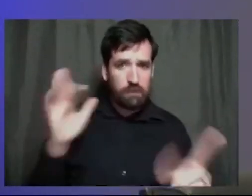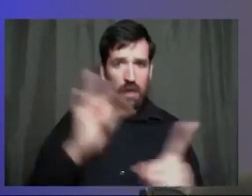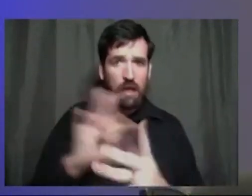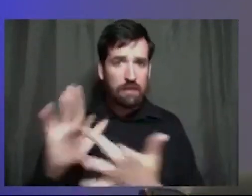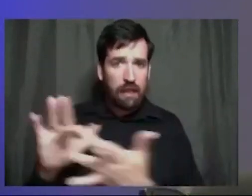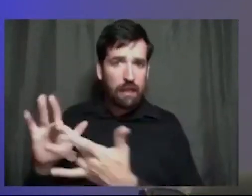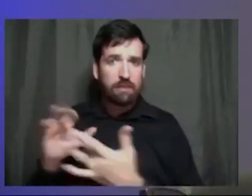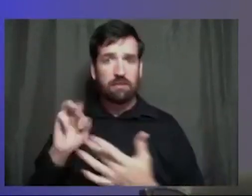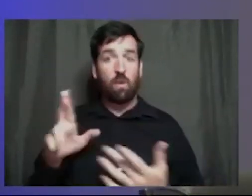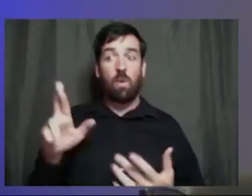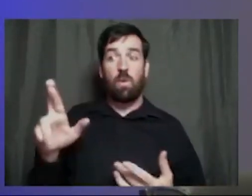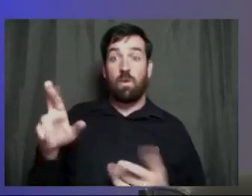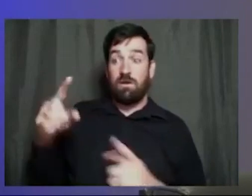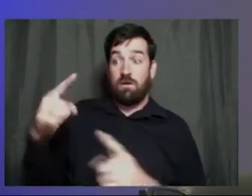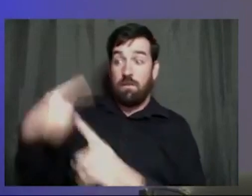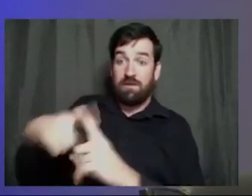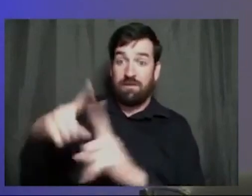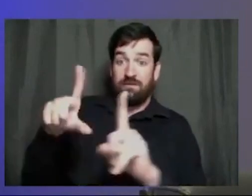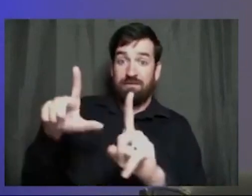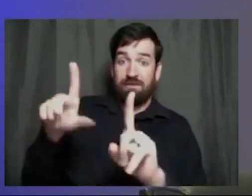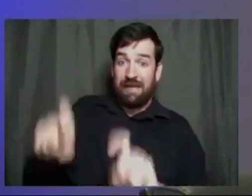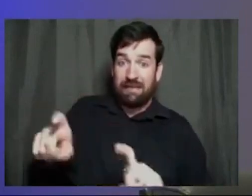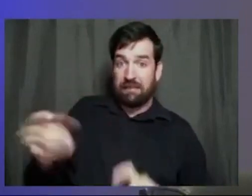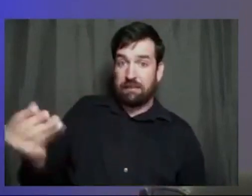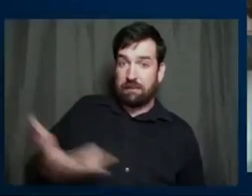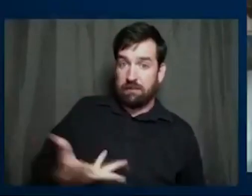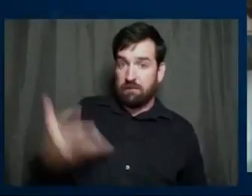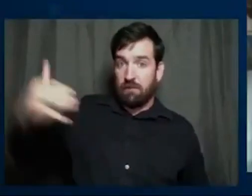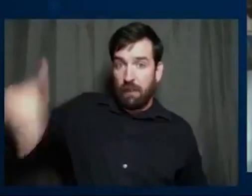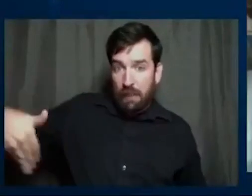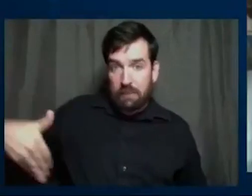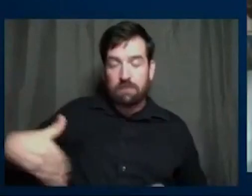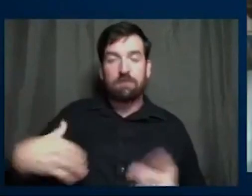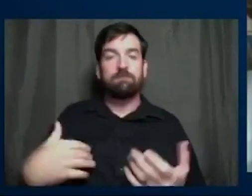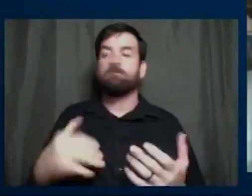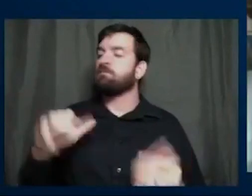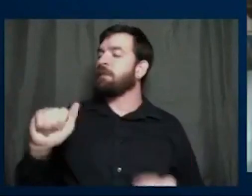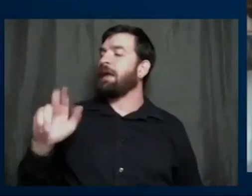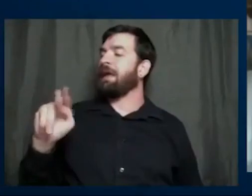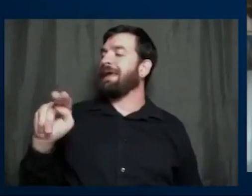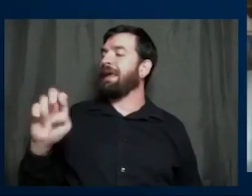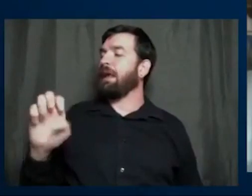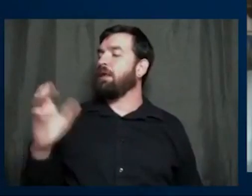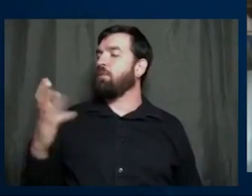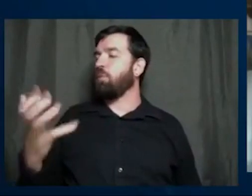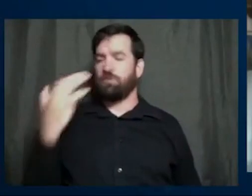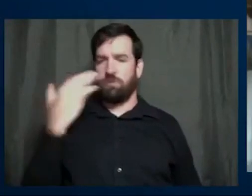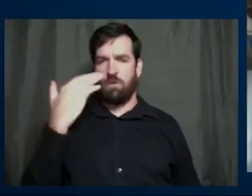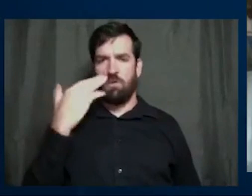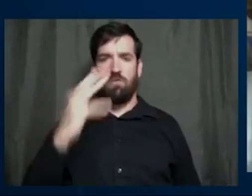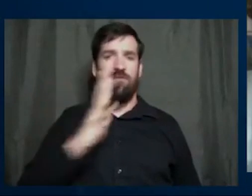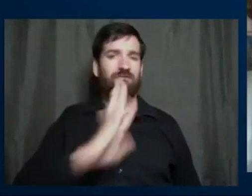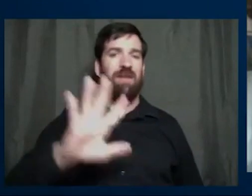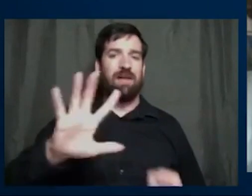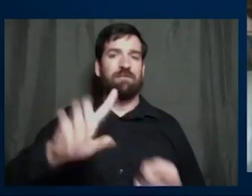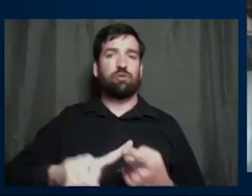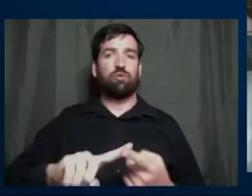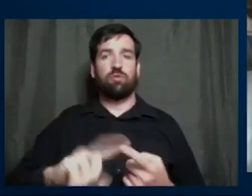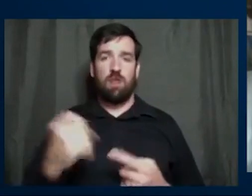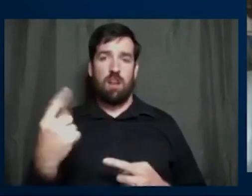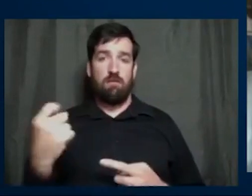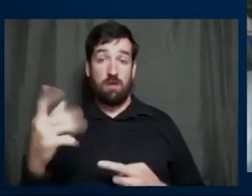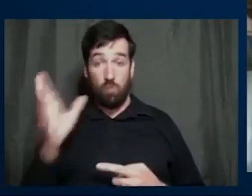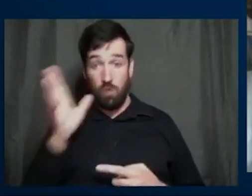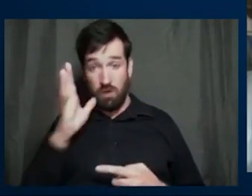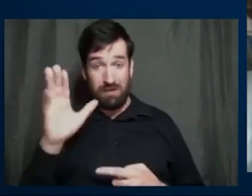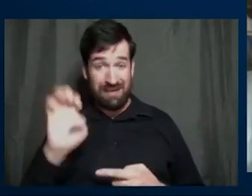of the positive test. That's also possible. Anne wants to know, will ages 5 to 11 get EUA for vaccine, or will